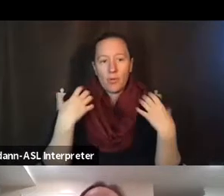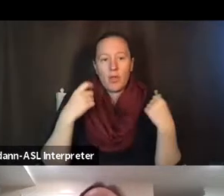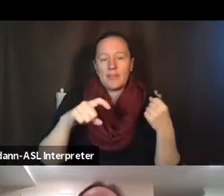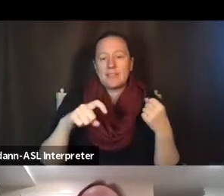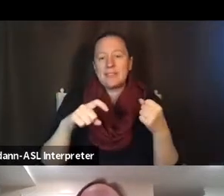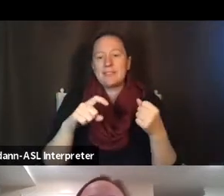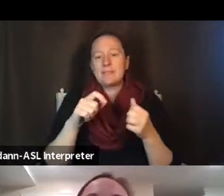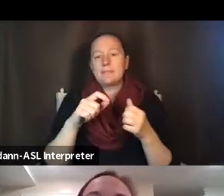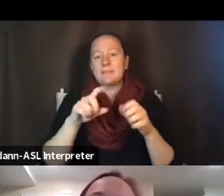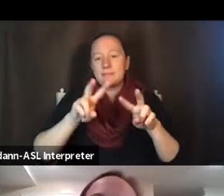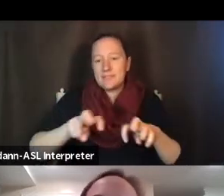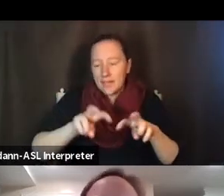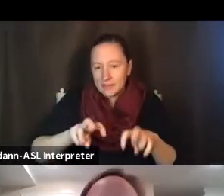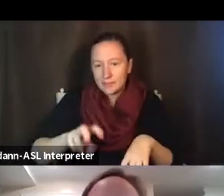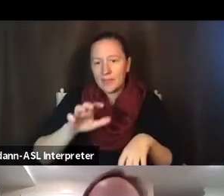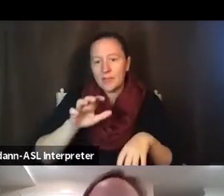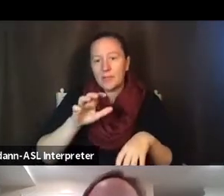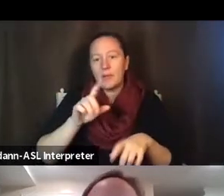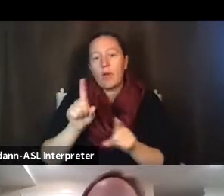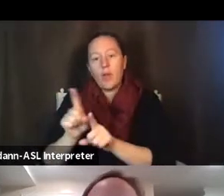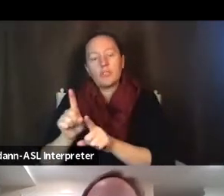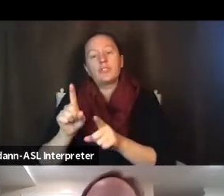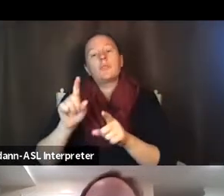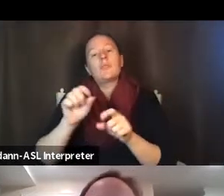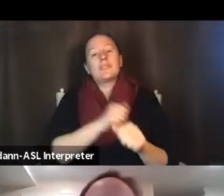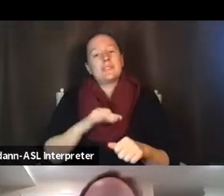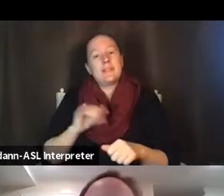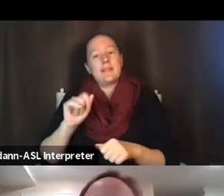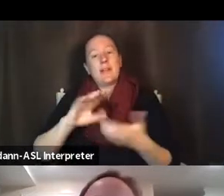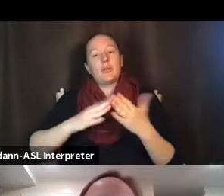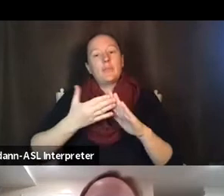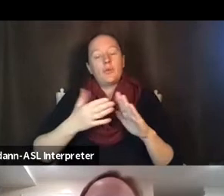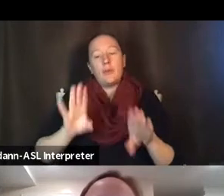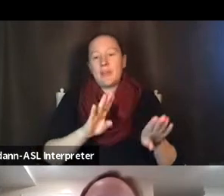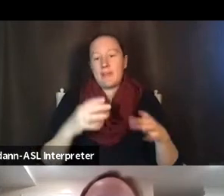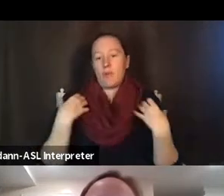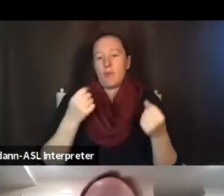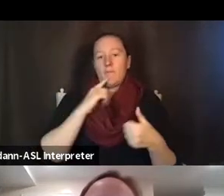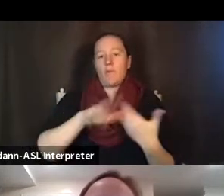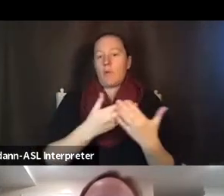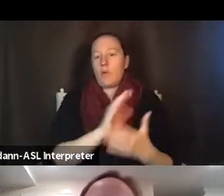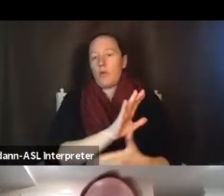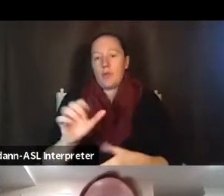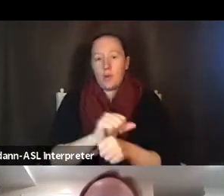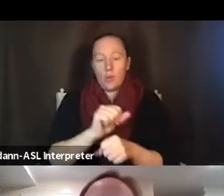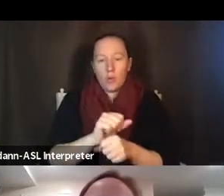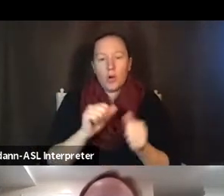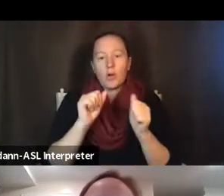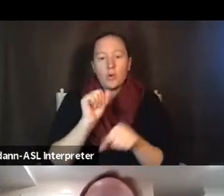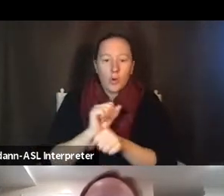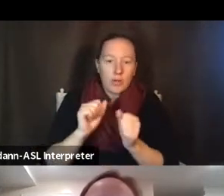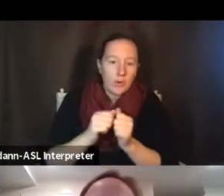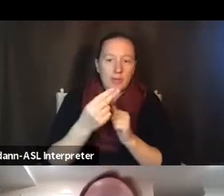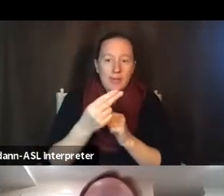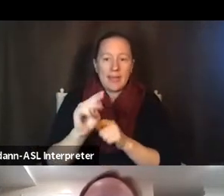completed, and as well as to the staff at Community Behavioral Health for all their work in working with HMA to get this